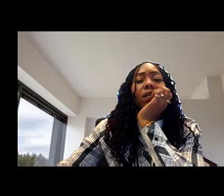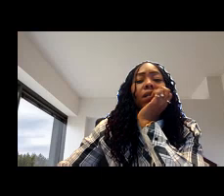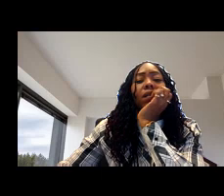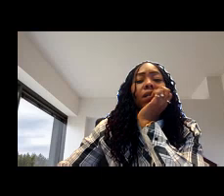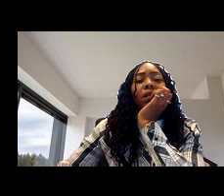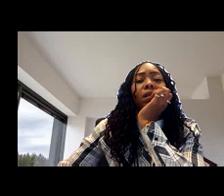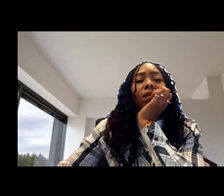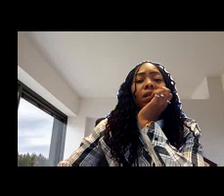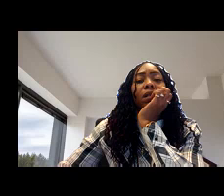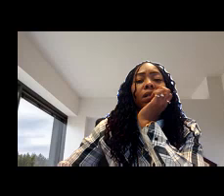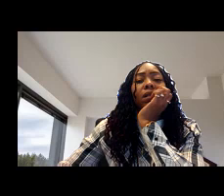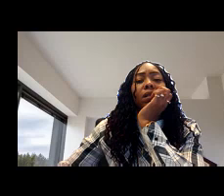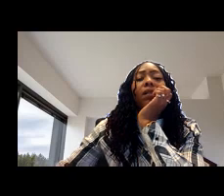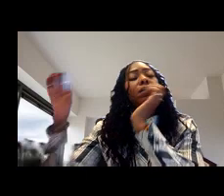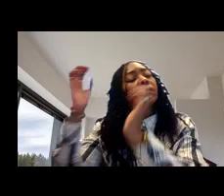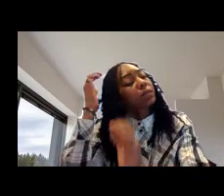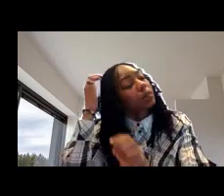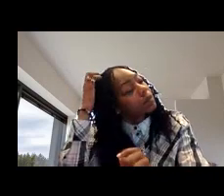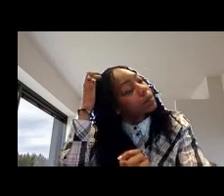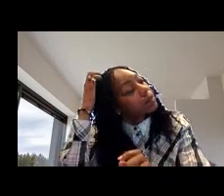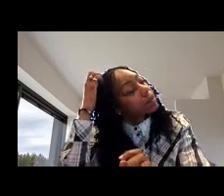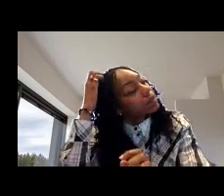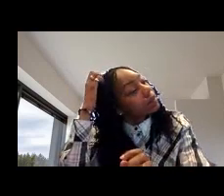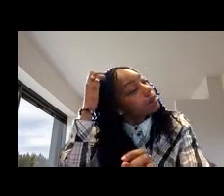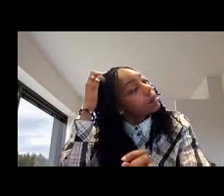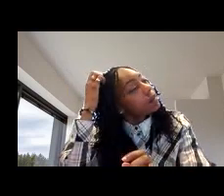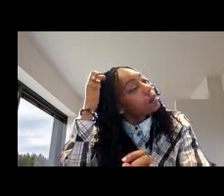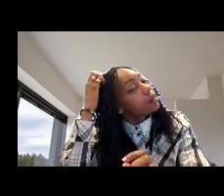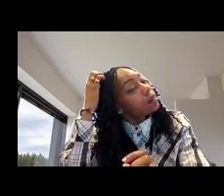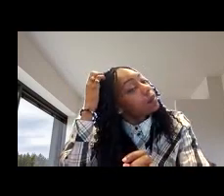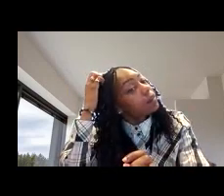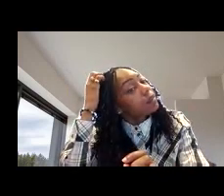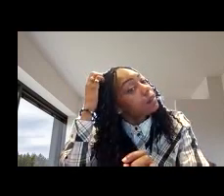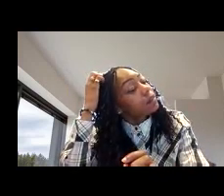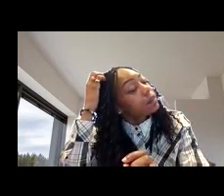who are working in situations in which your rules